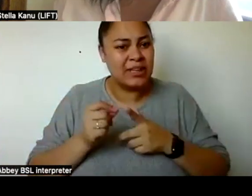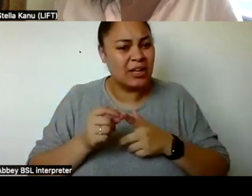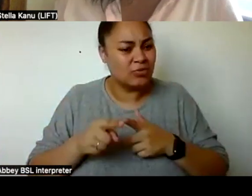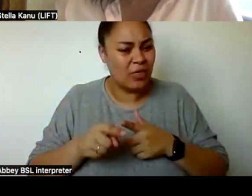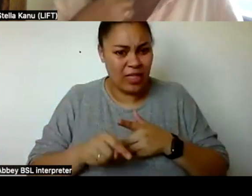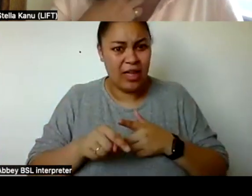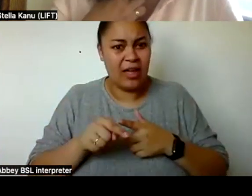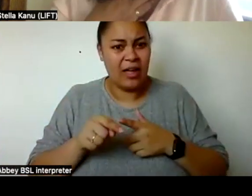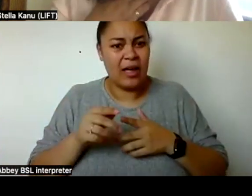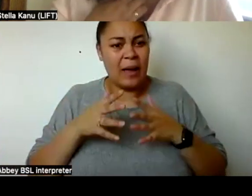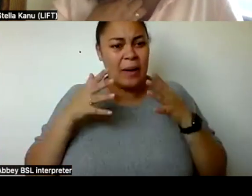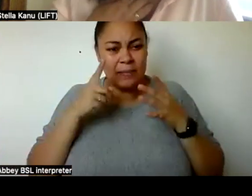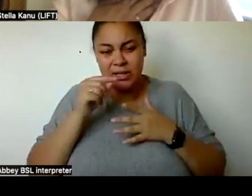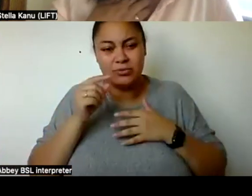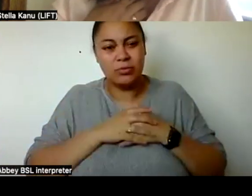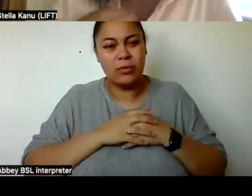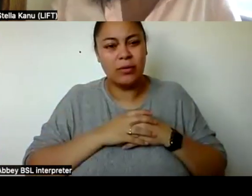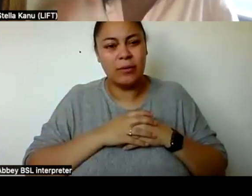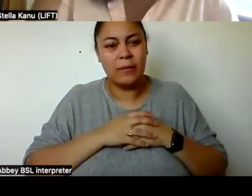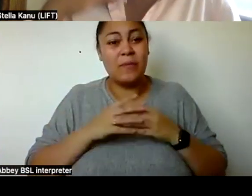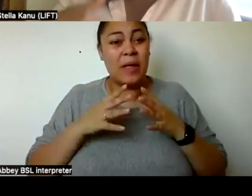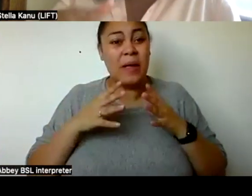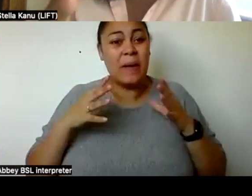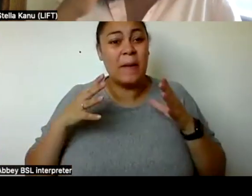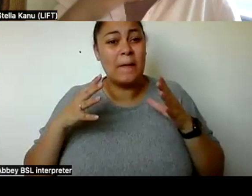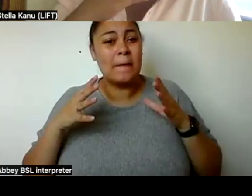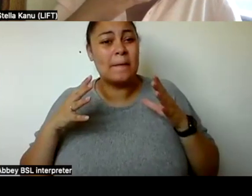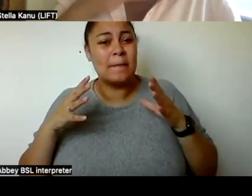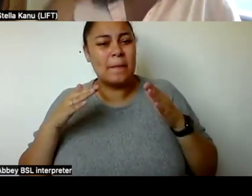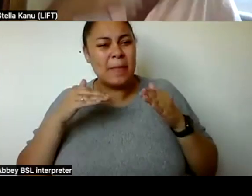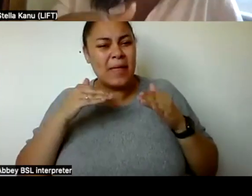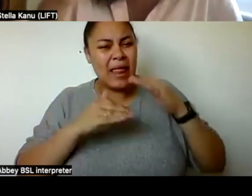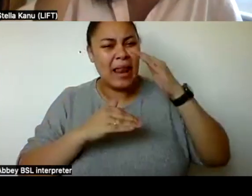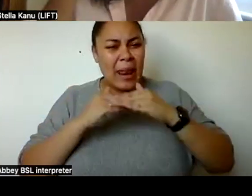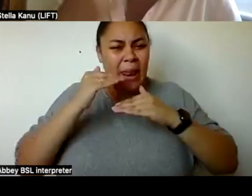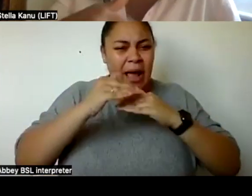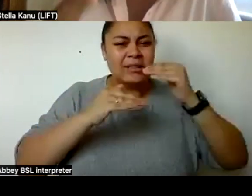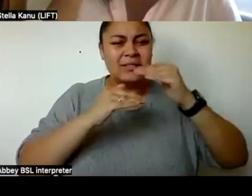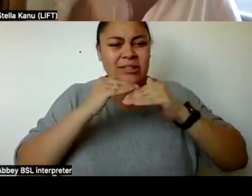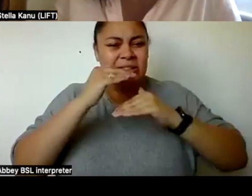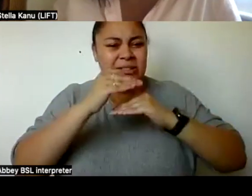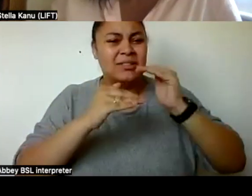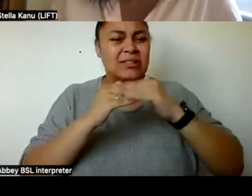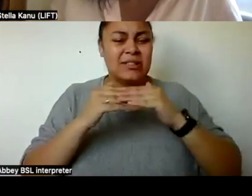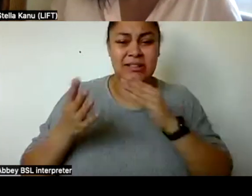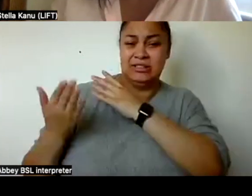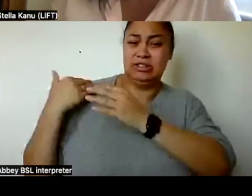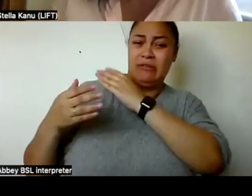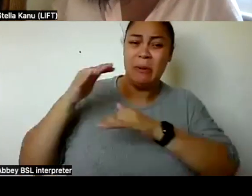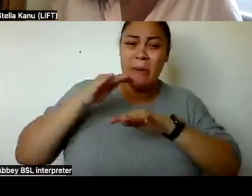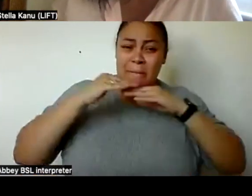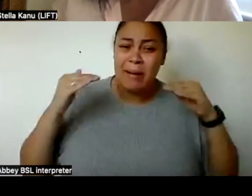talked about a bit before, Sandeep, this kind of layered historical imbalance that